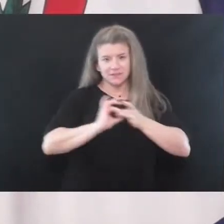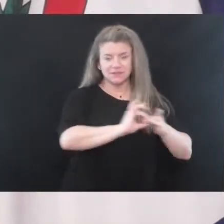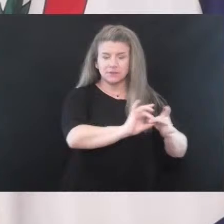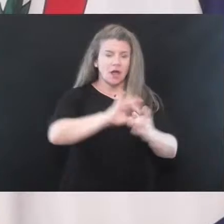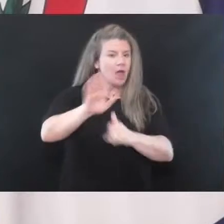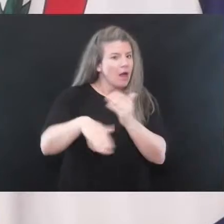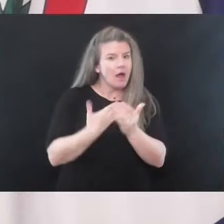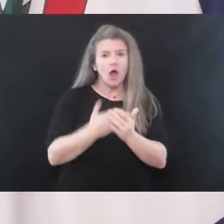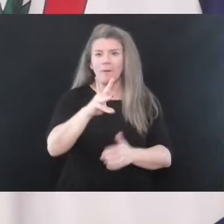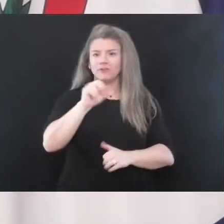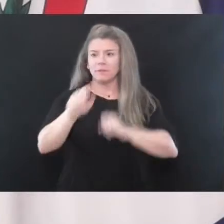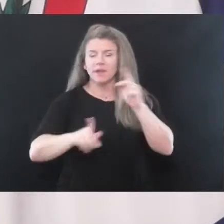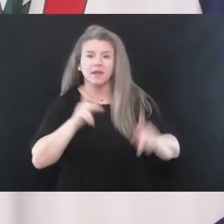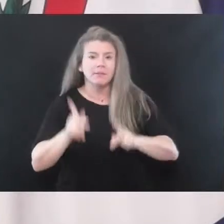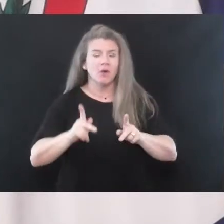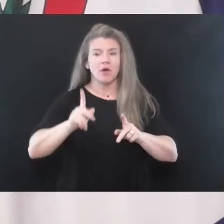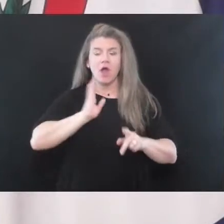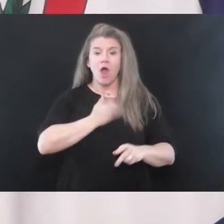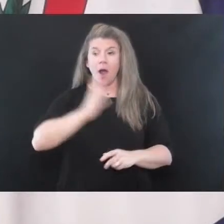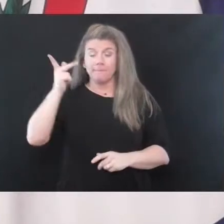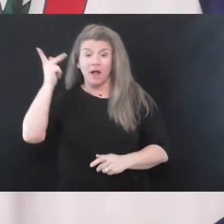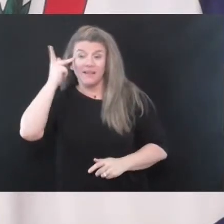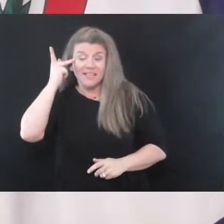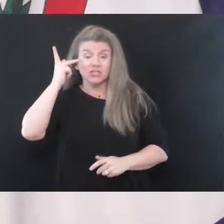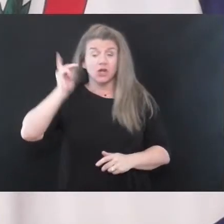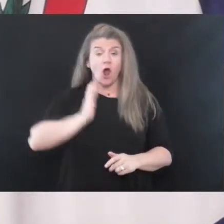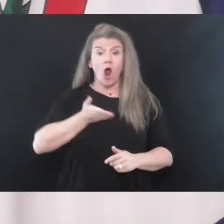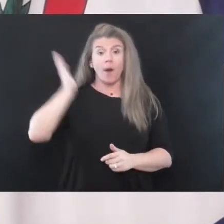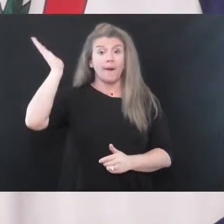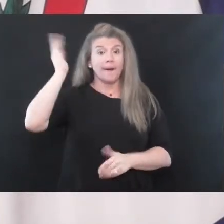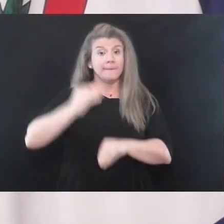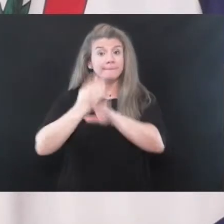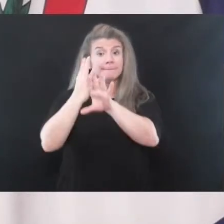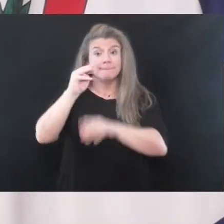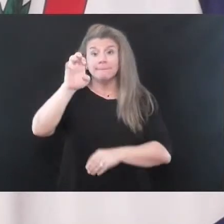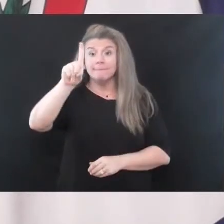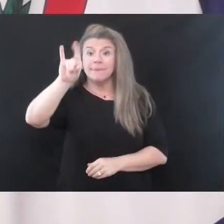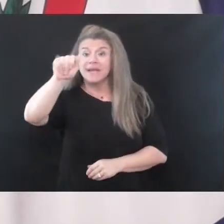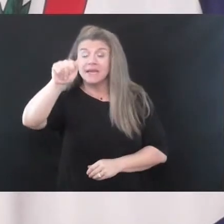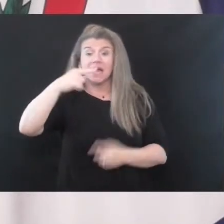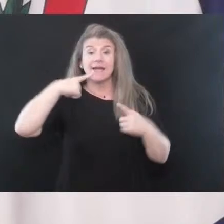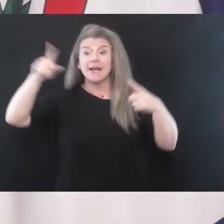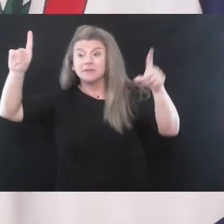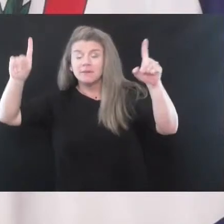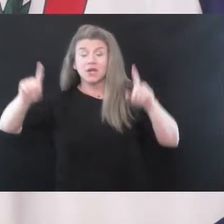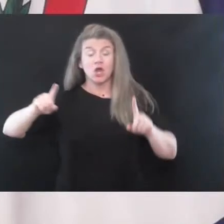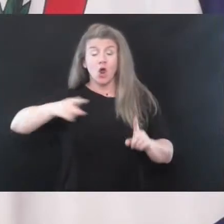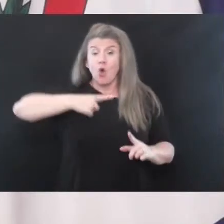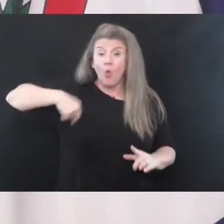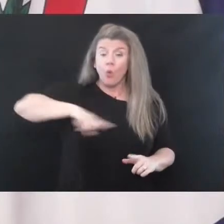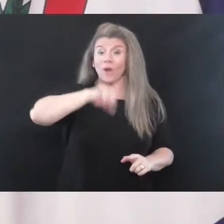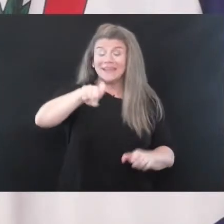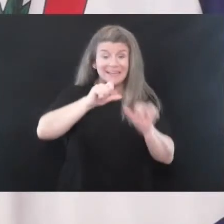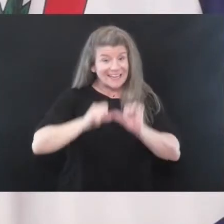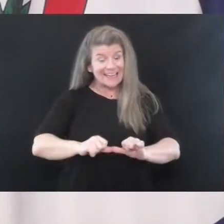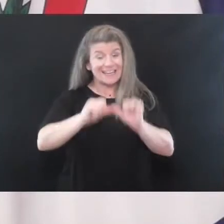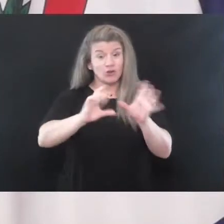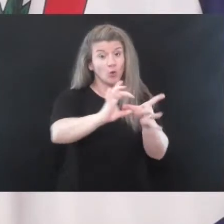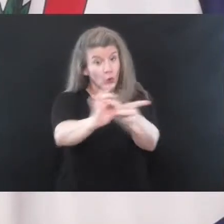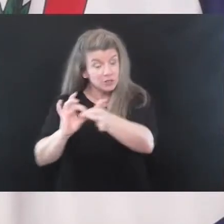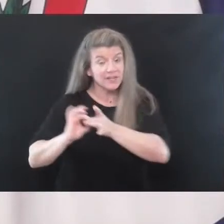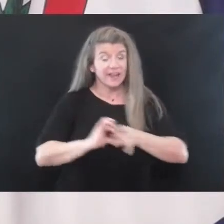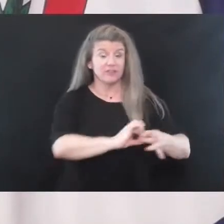Virginians. That's all of our politicians. That's all of our media. We need to pull the rope together like you